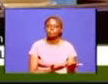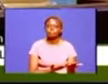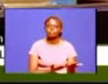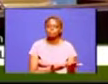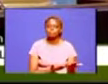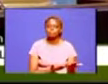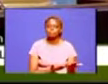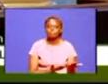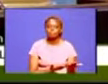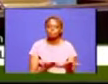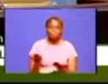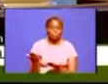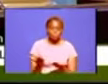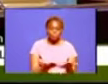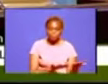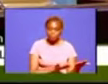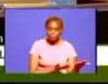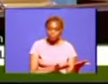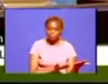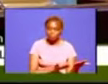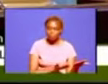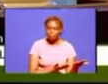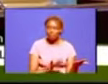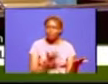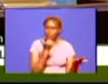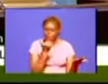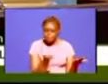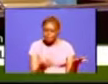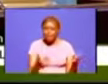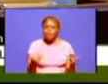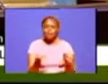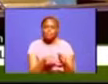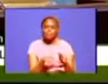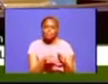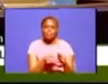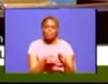the youngest member of this House,